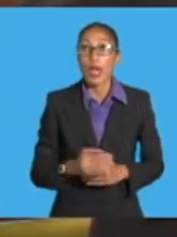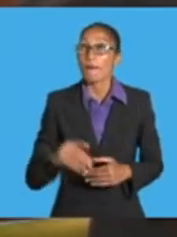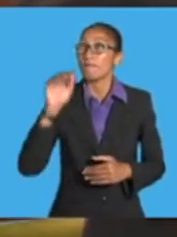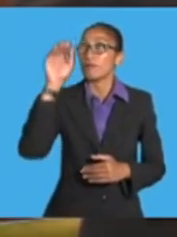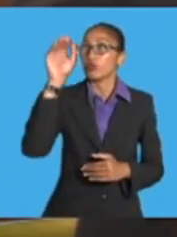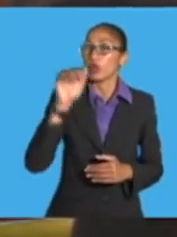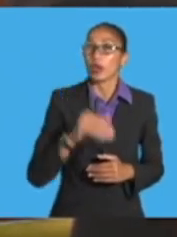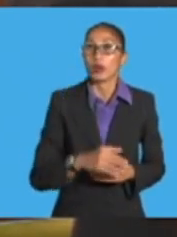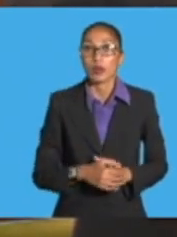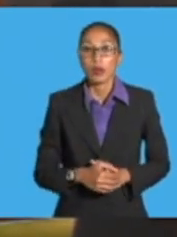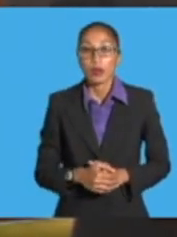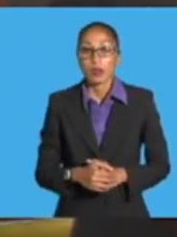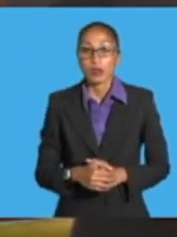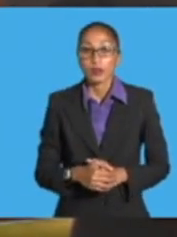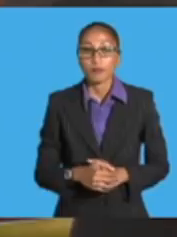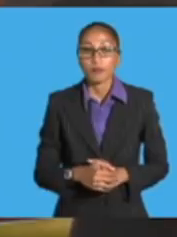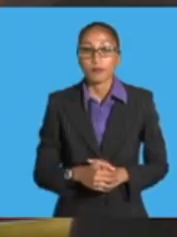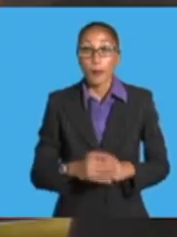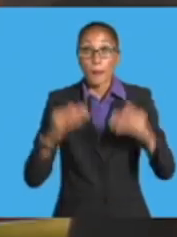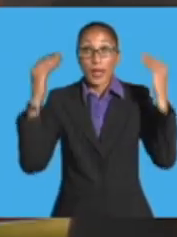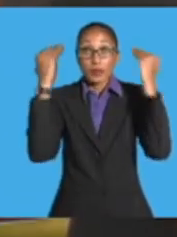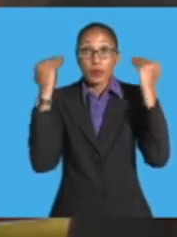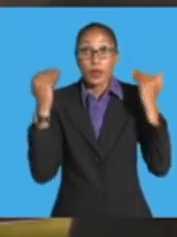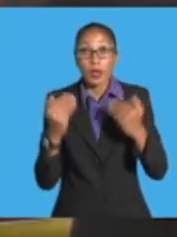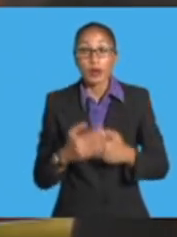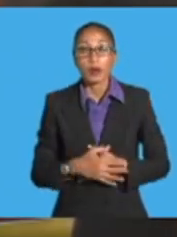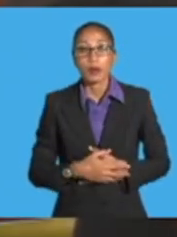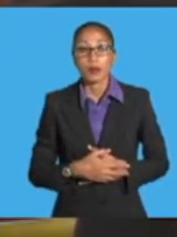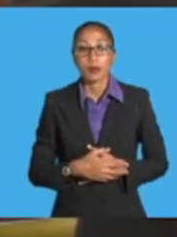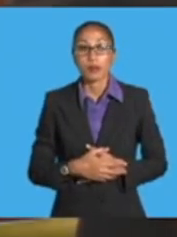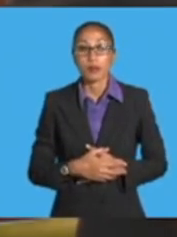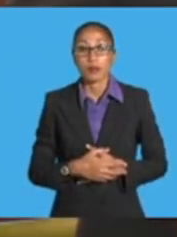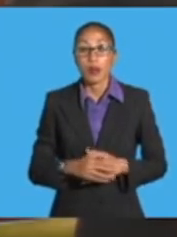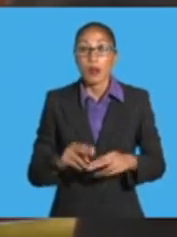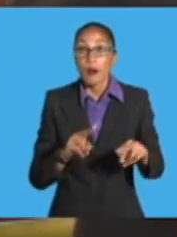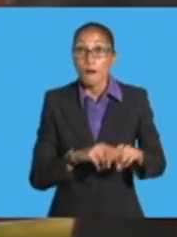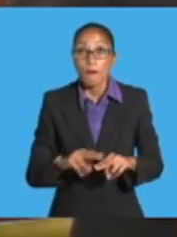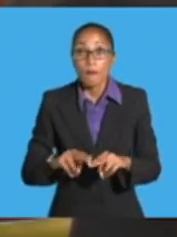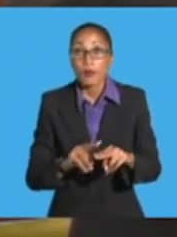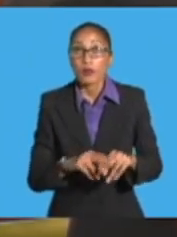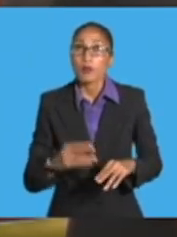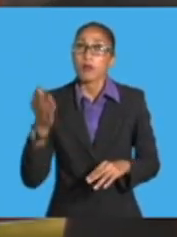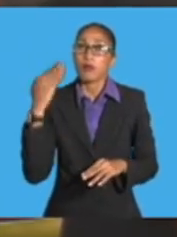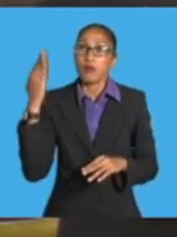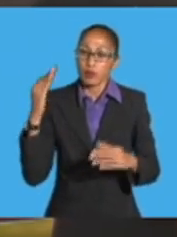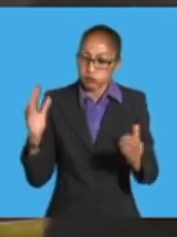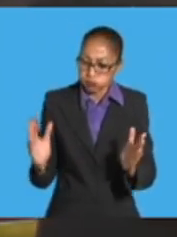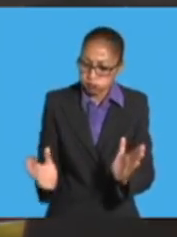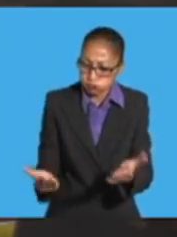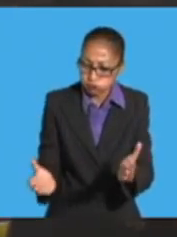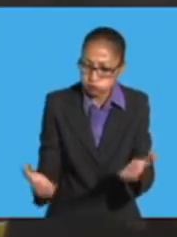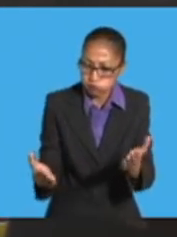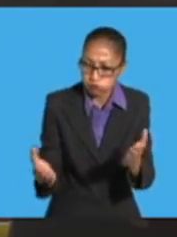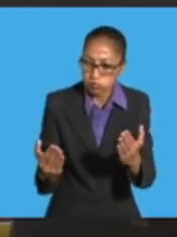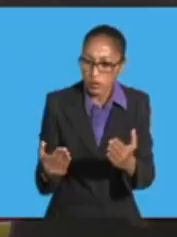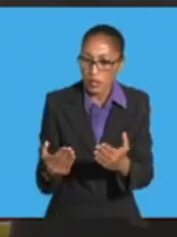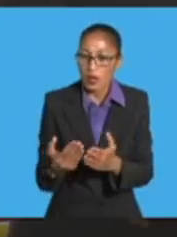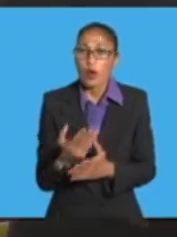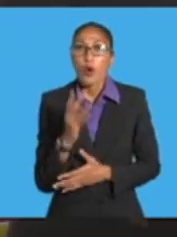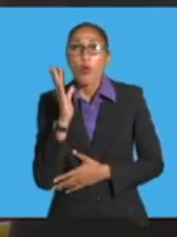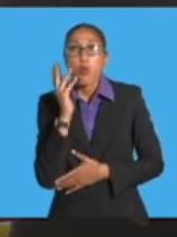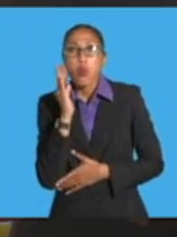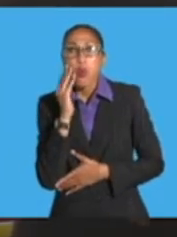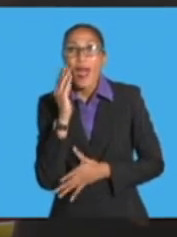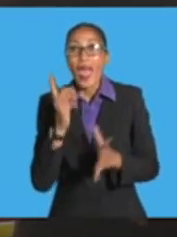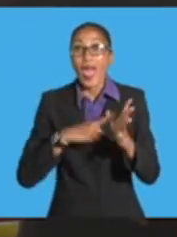economy. Madam Speaker, Fiji's reputation was enhanced early on in the year when the